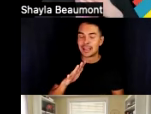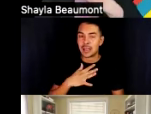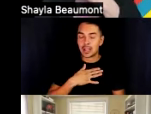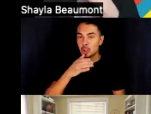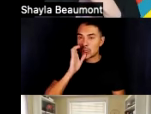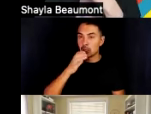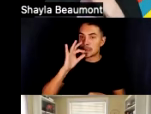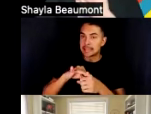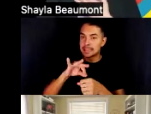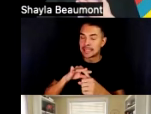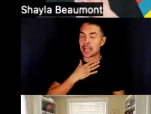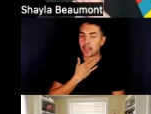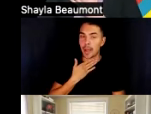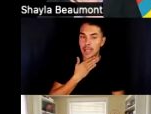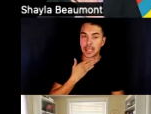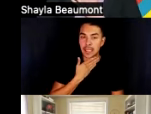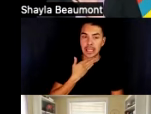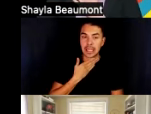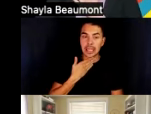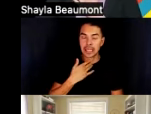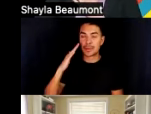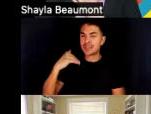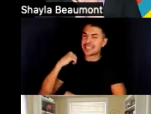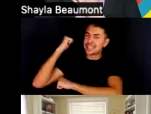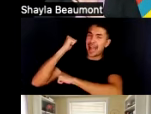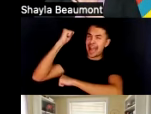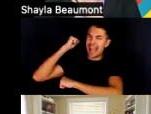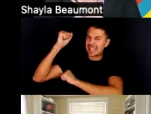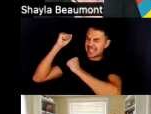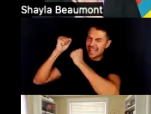I'm coughing. I was cheering.